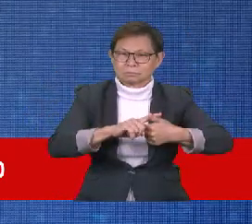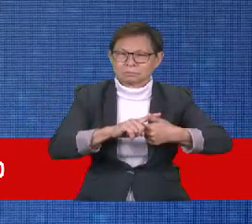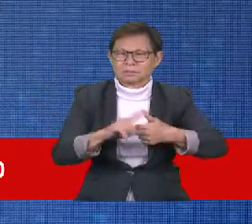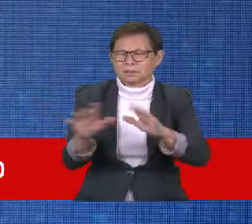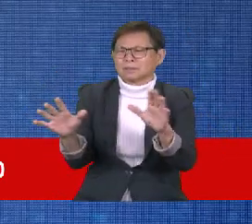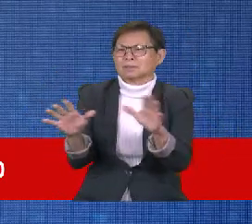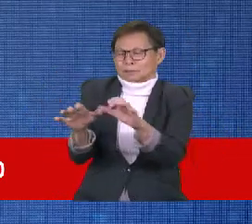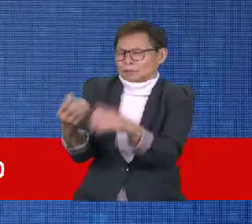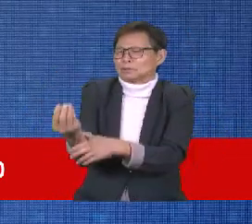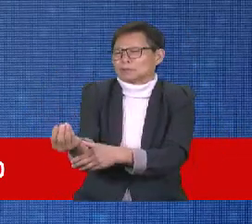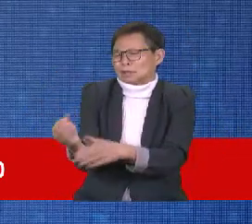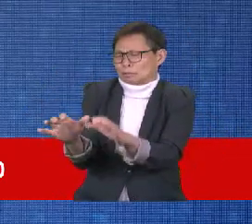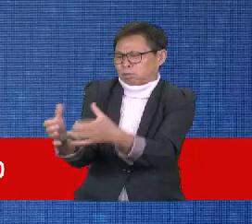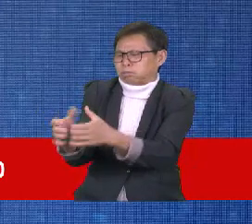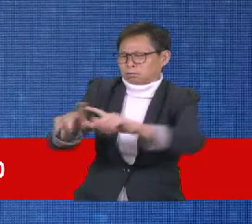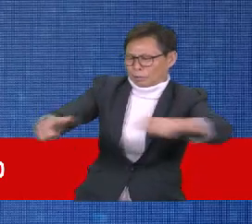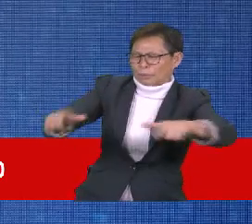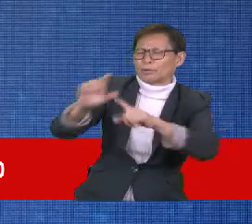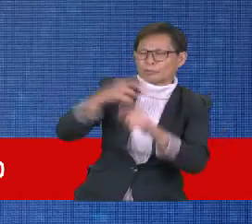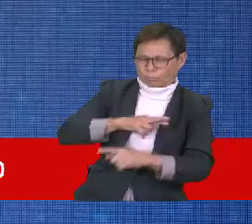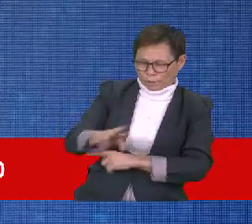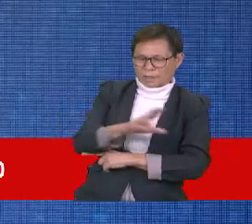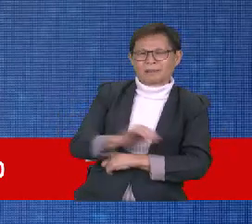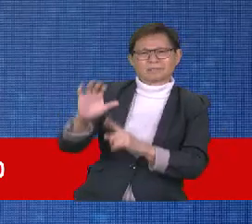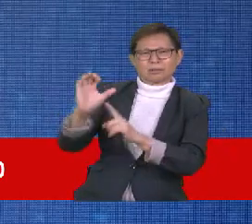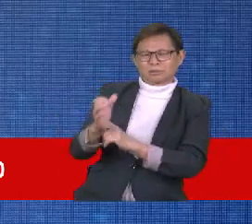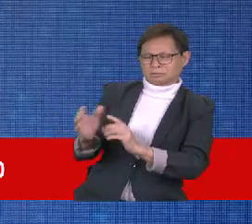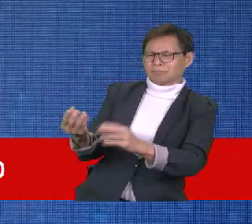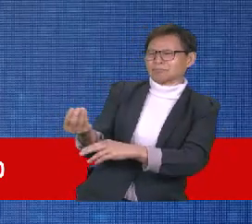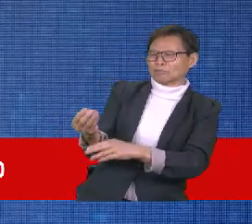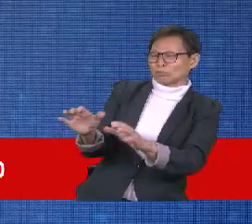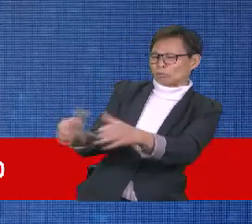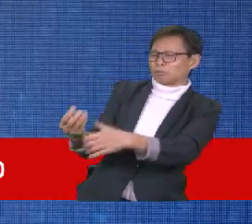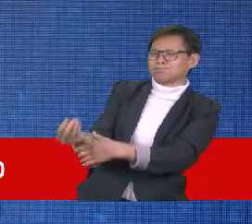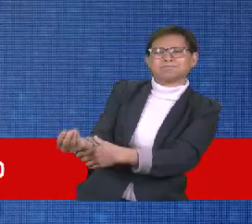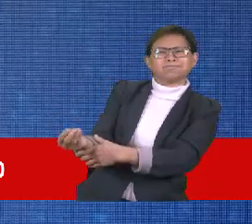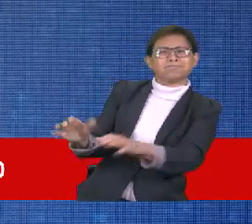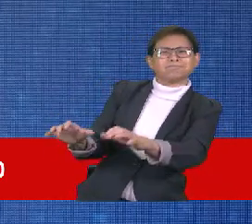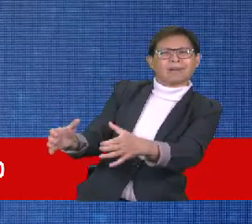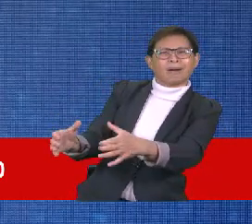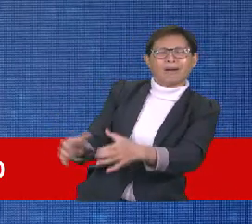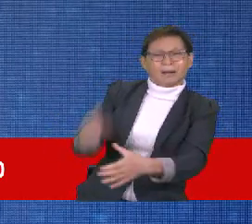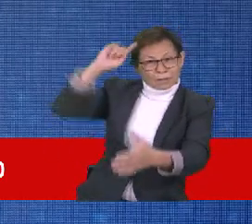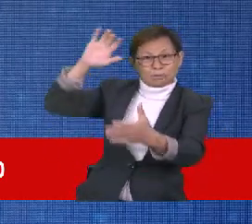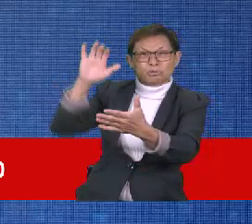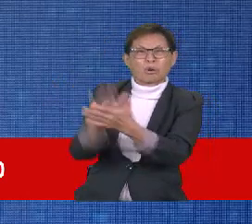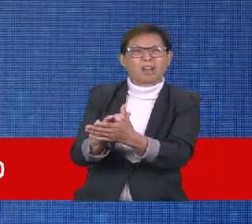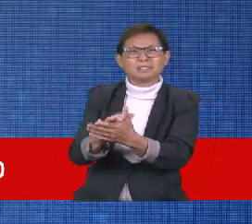minority, their language, their religion, their culture, and the trust